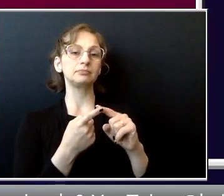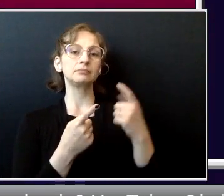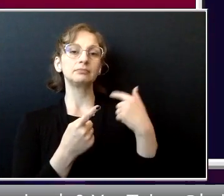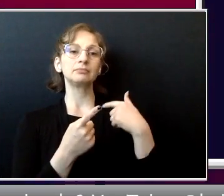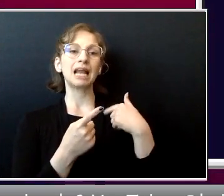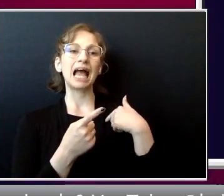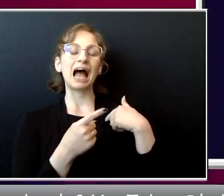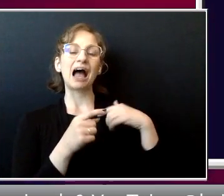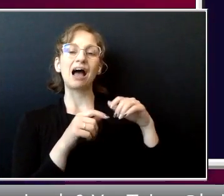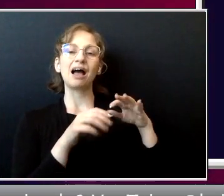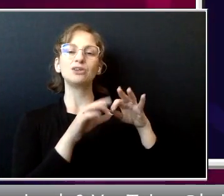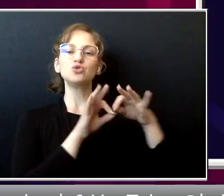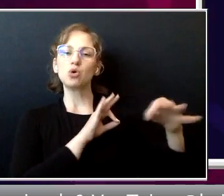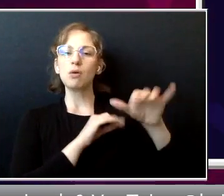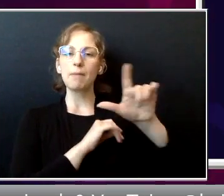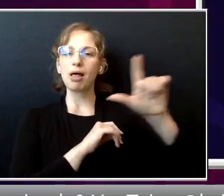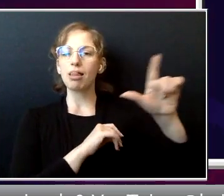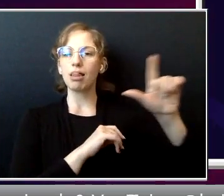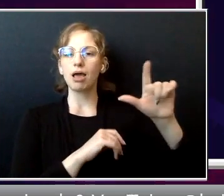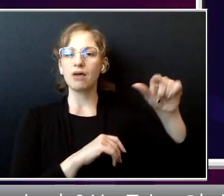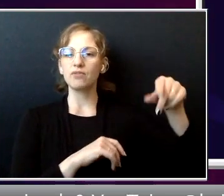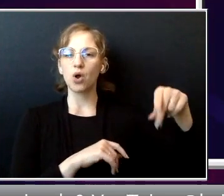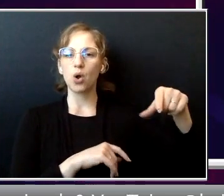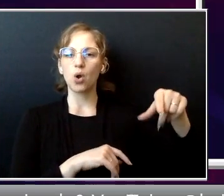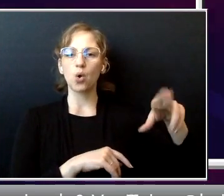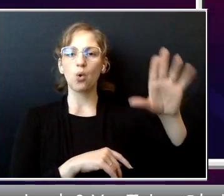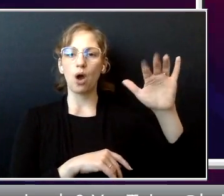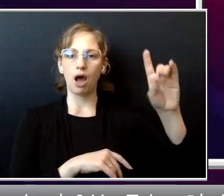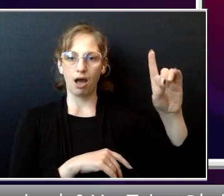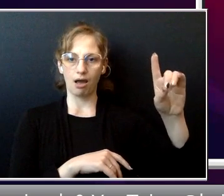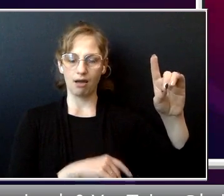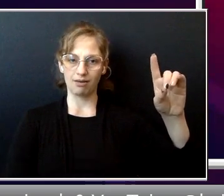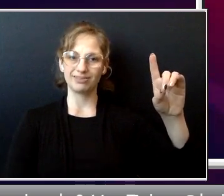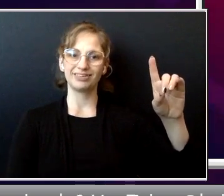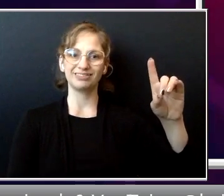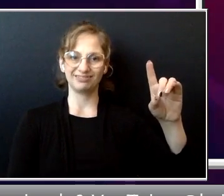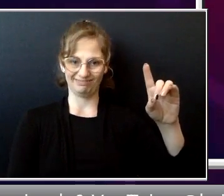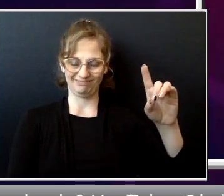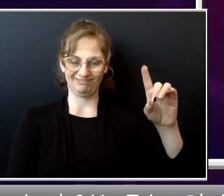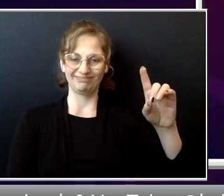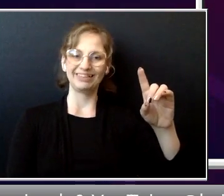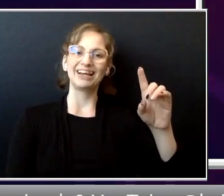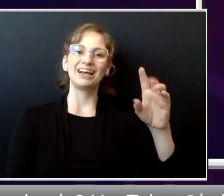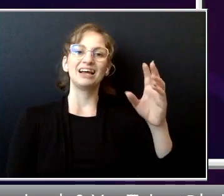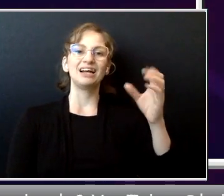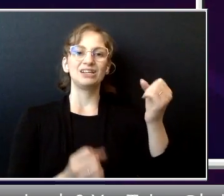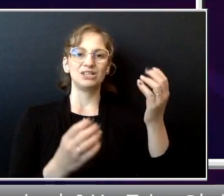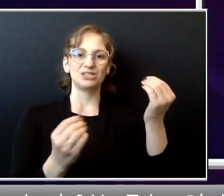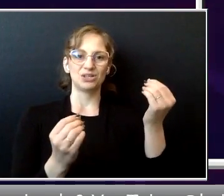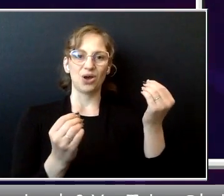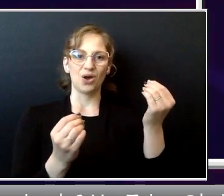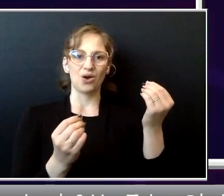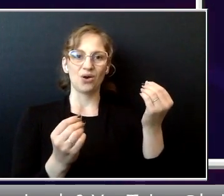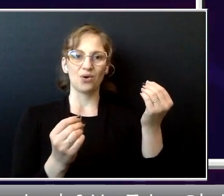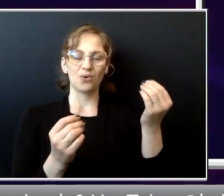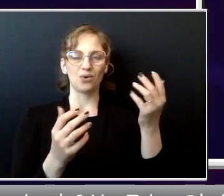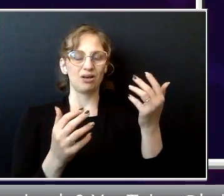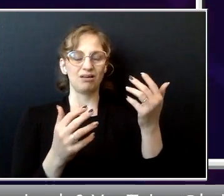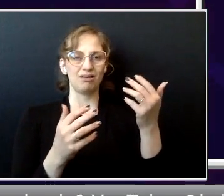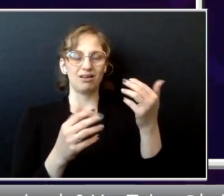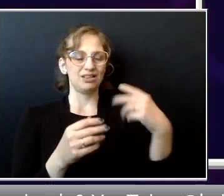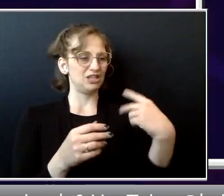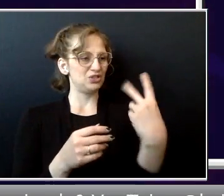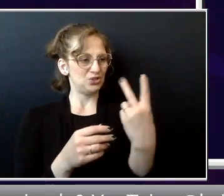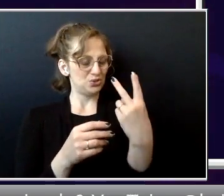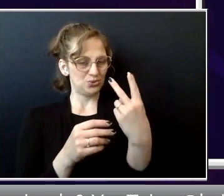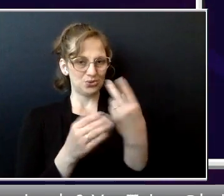quad, so that the swelling you see in that leg is my left leg, and it was sort of masked underneath this other sports-related